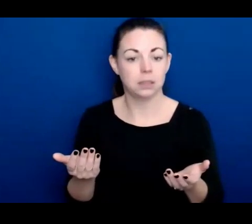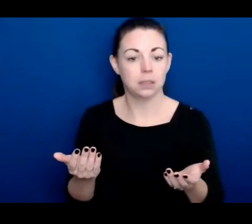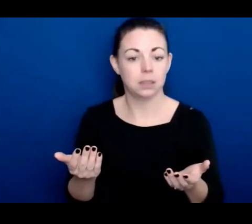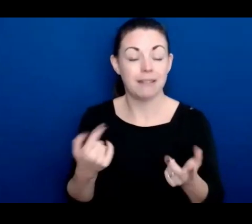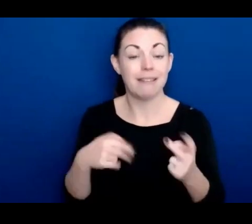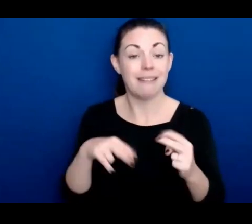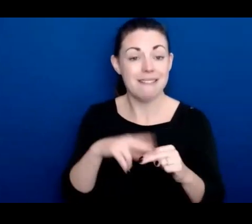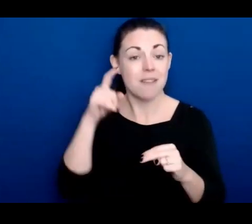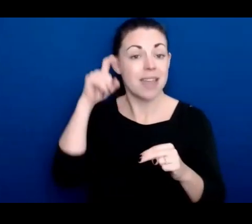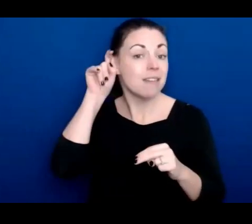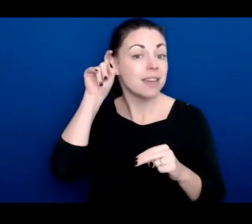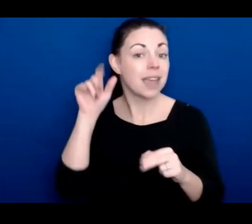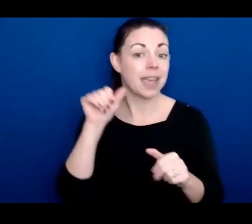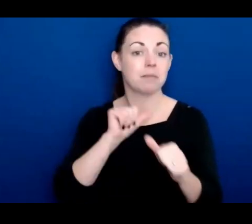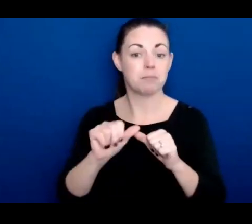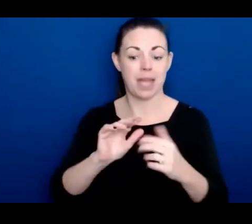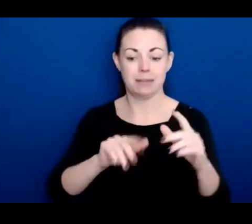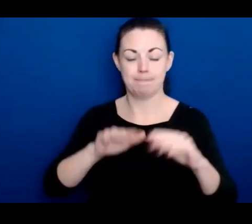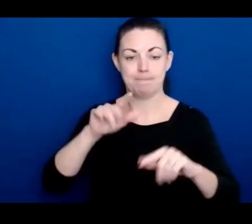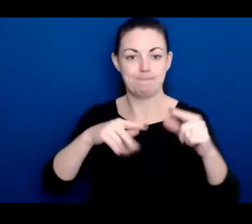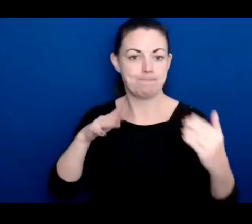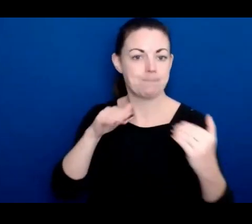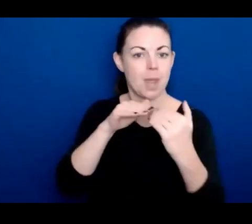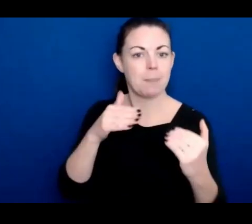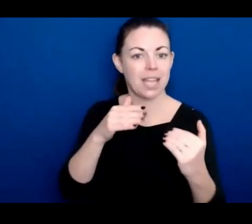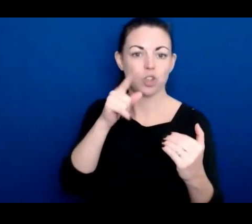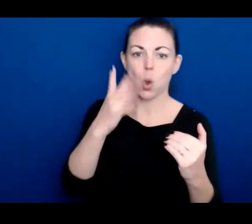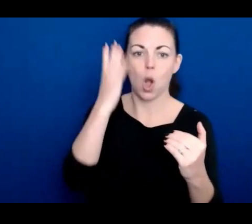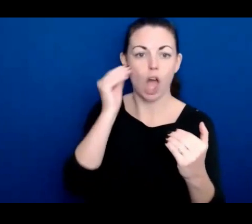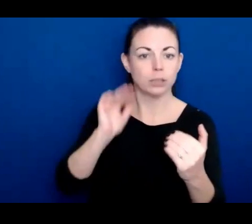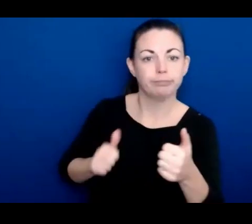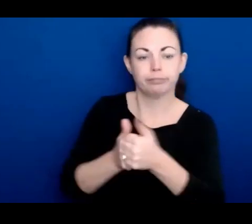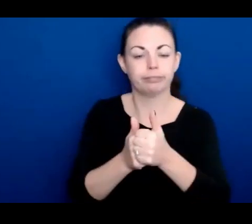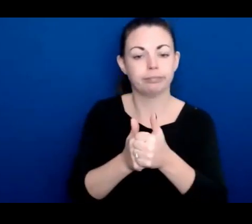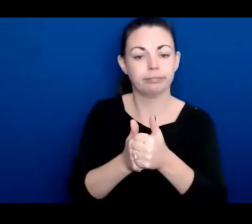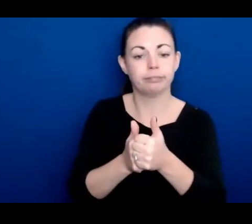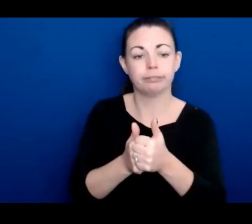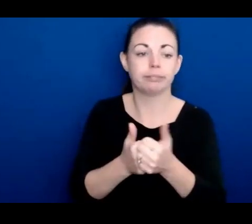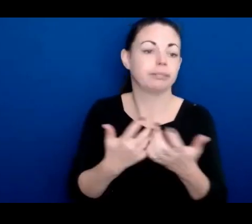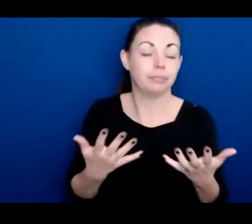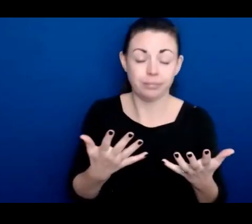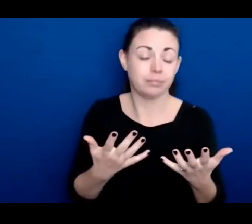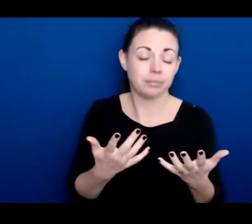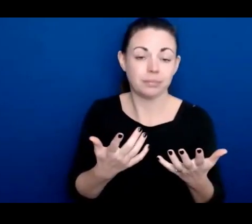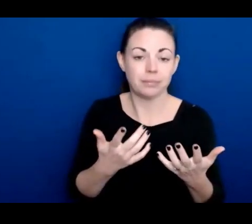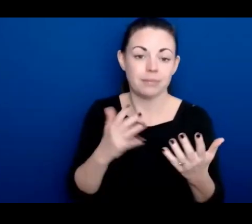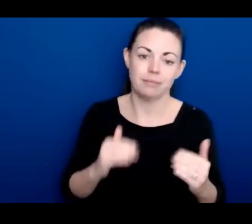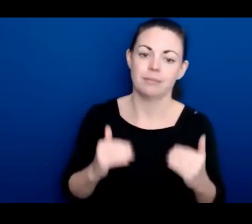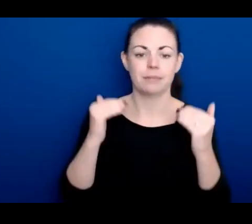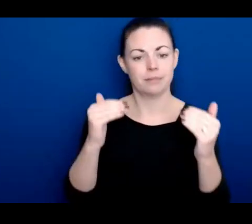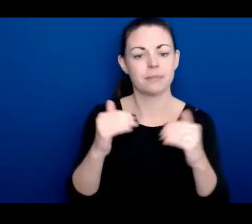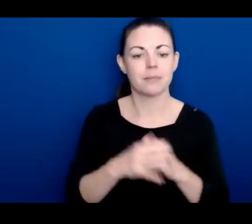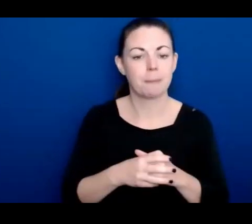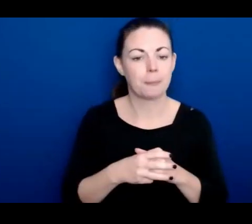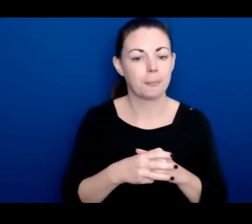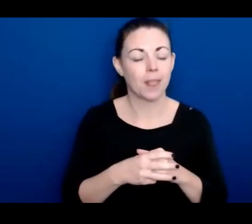loss. It's as good as it gets. We've had instances where people have not been